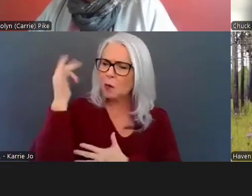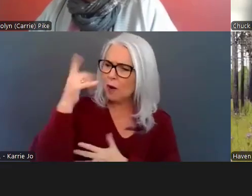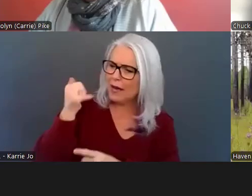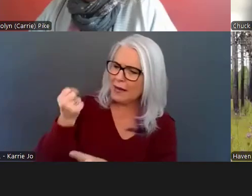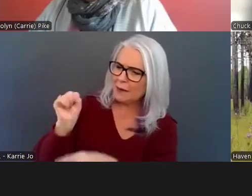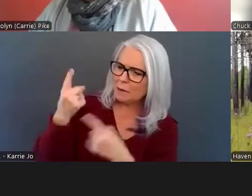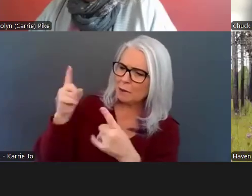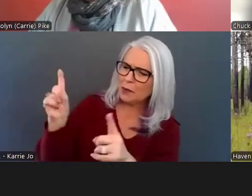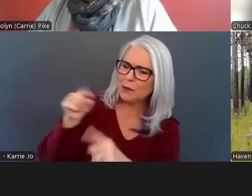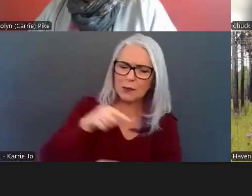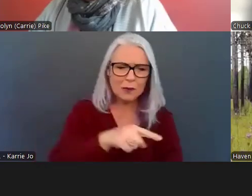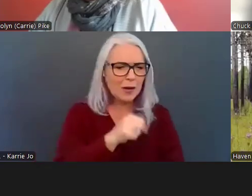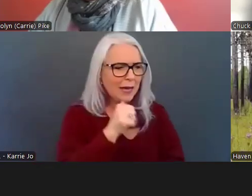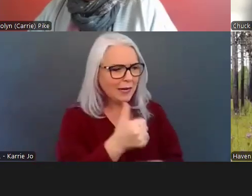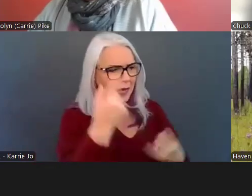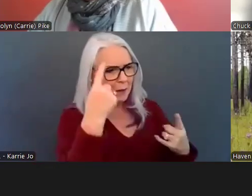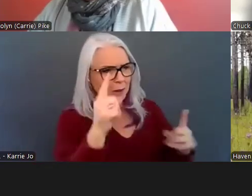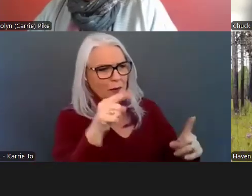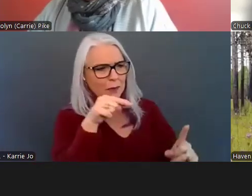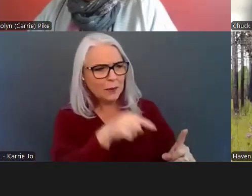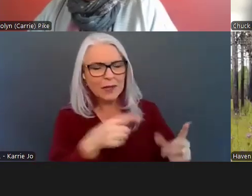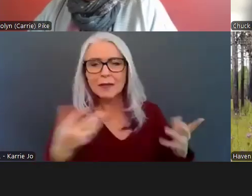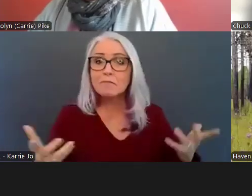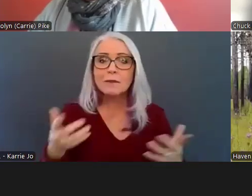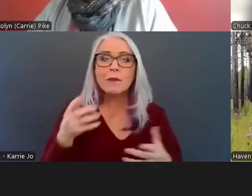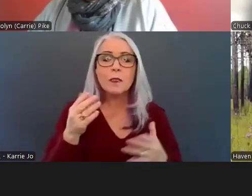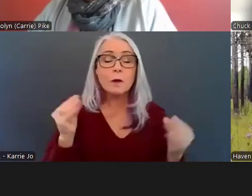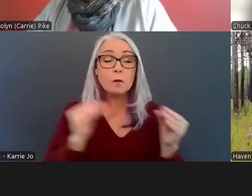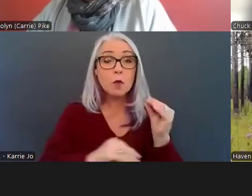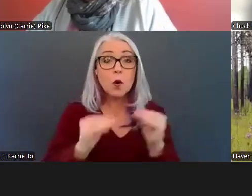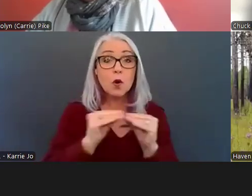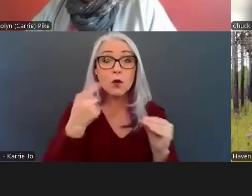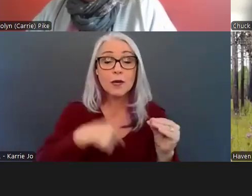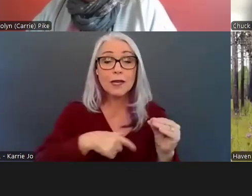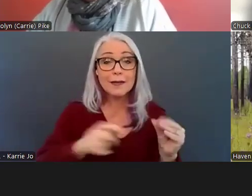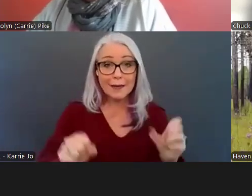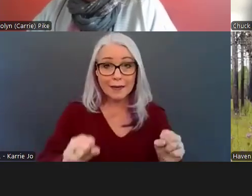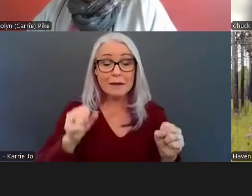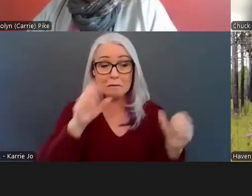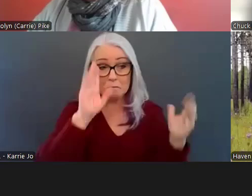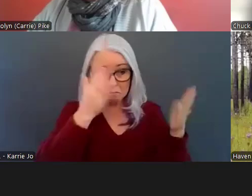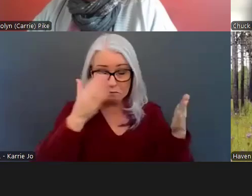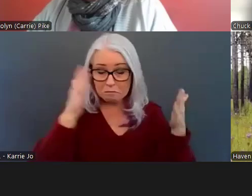there? And so I think, the more we can be paying attention to novel ways of getting this done, the